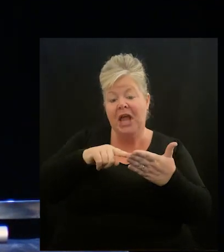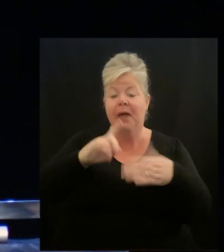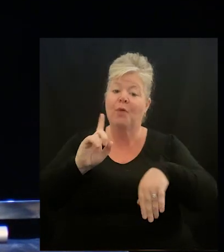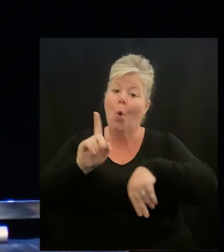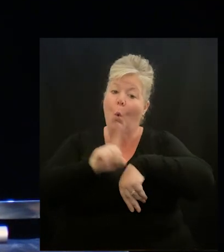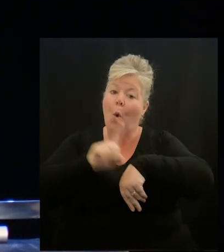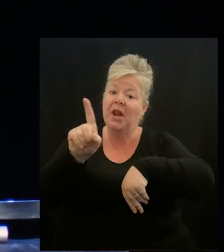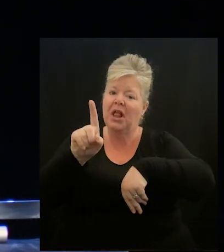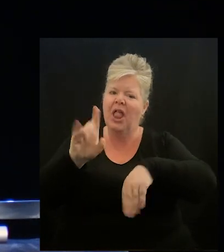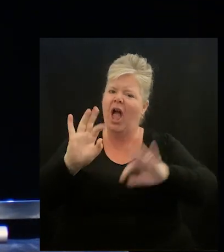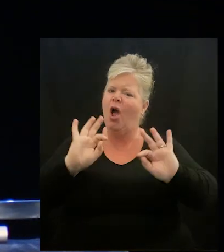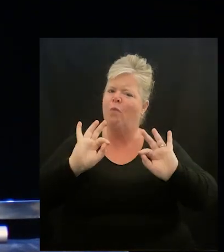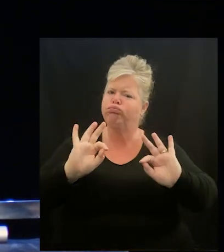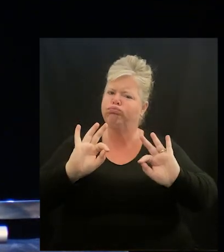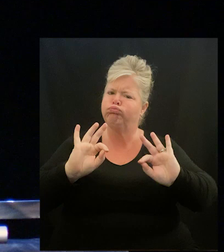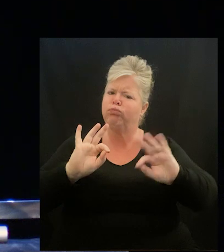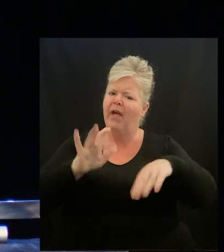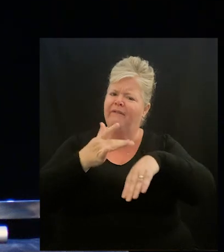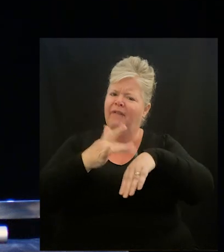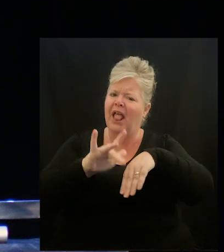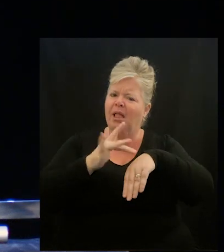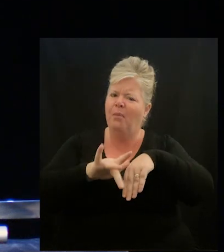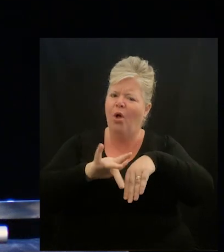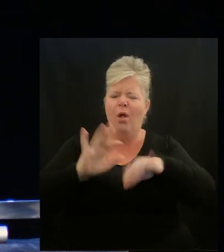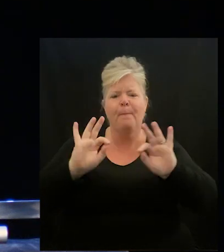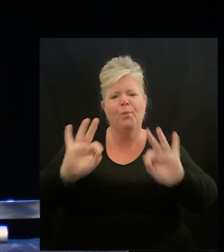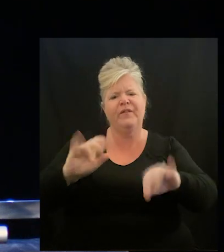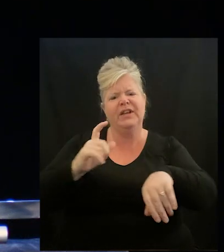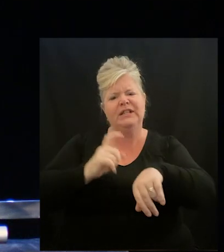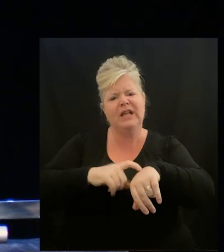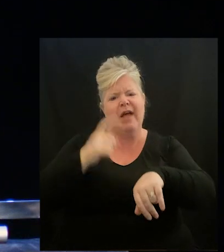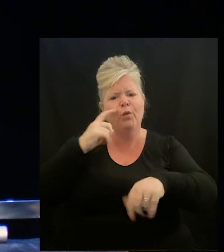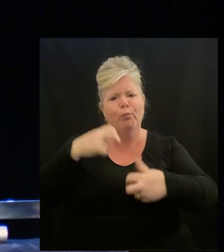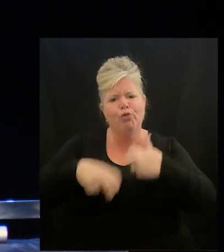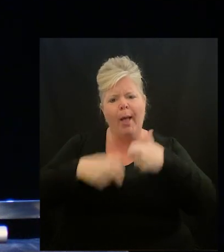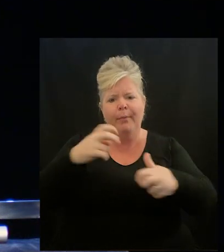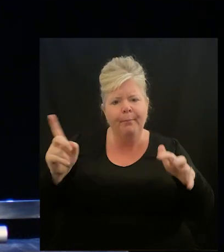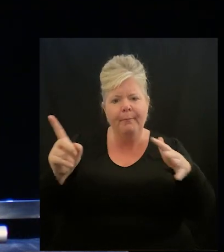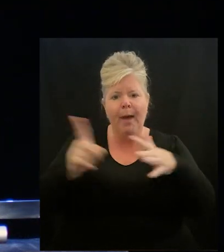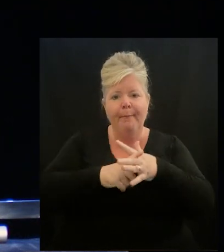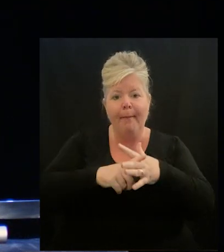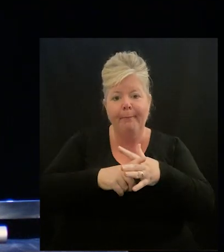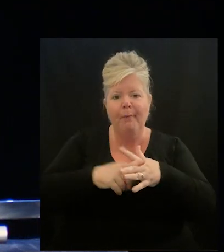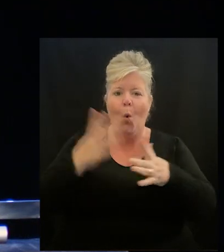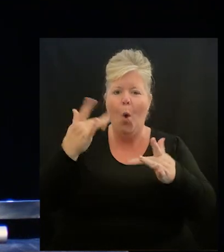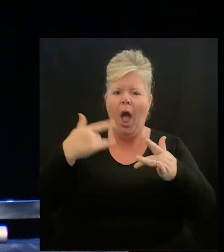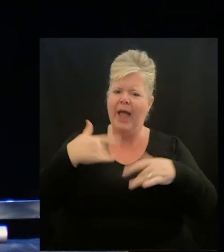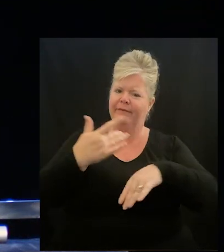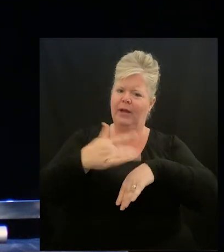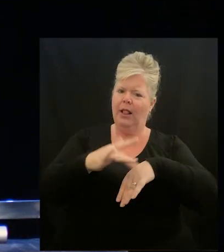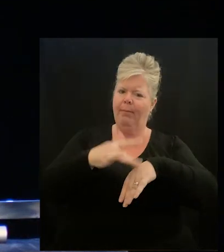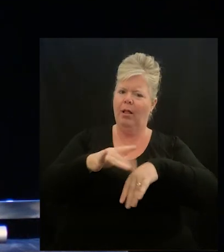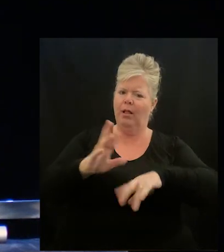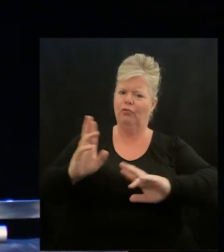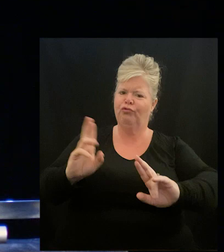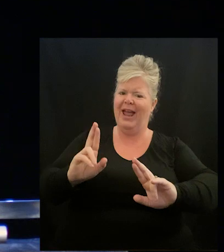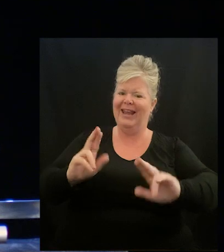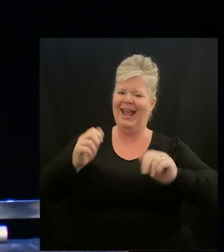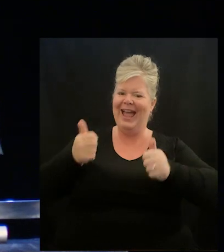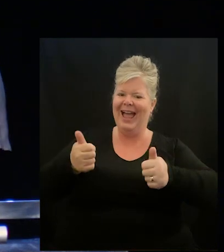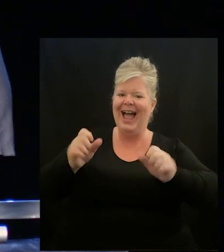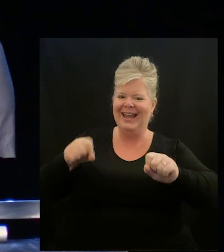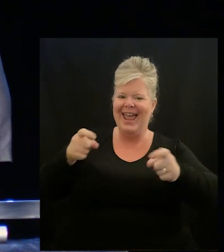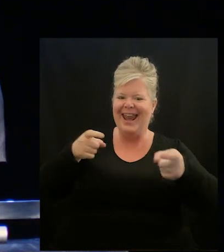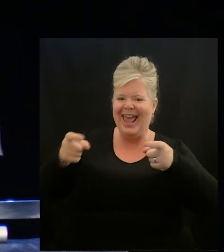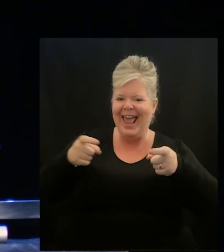at 1 o'clock, I've got a clear schedule. So that would be a fantastic time for a problem to come,